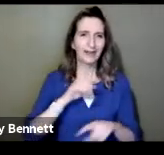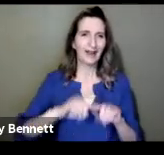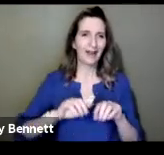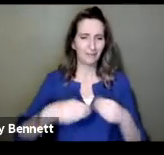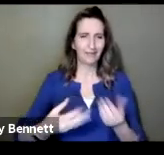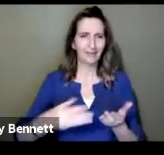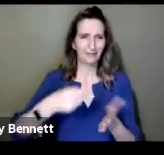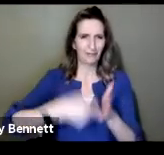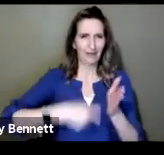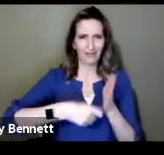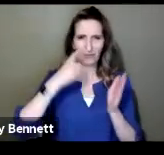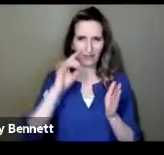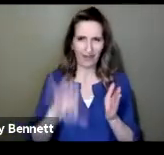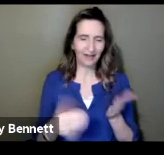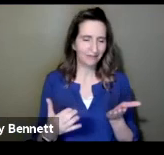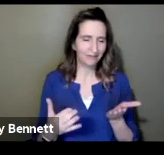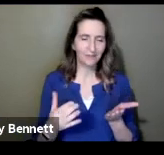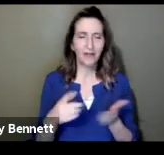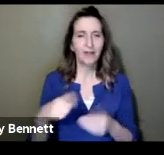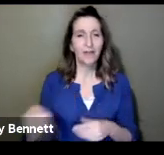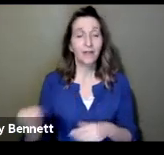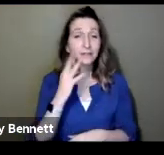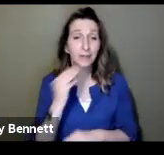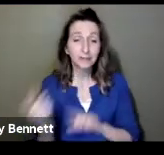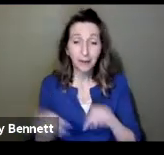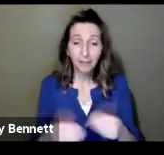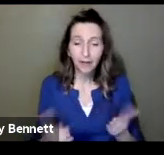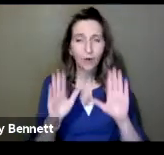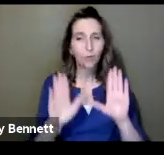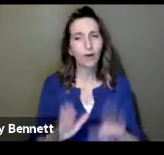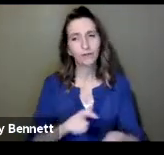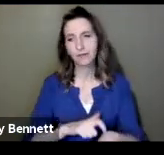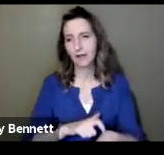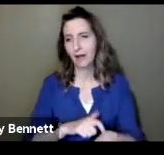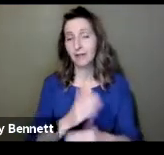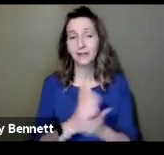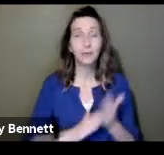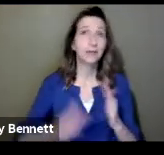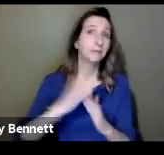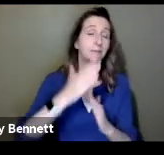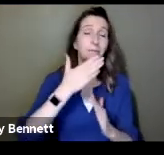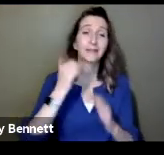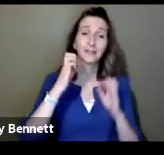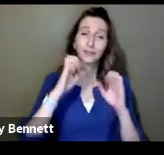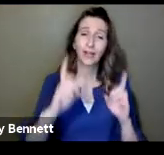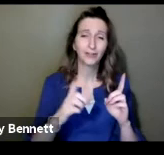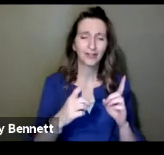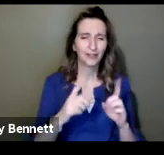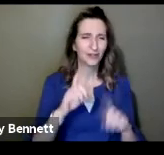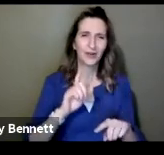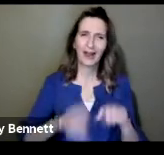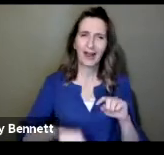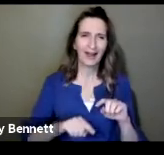will have a wonderful time. They will receive some of the best education, and you really can't put a price on that.